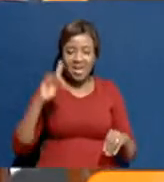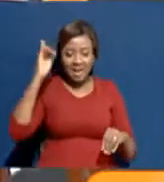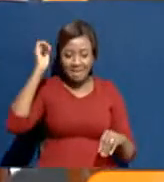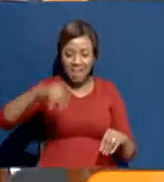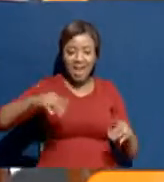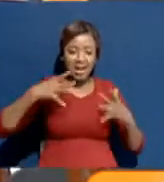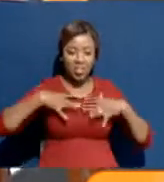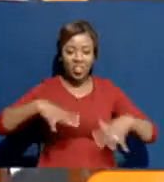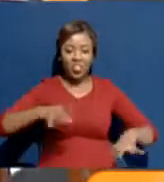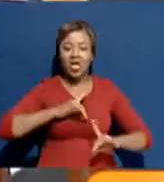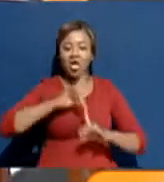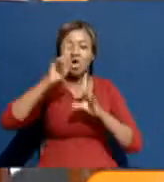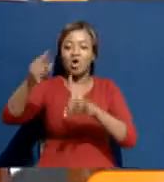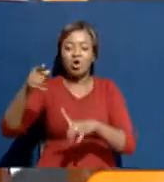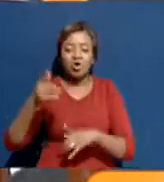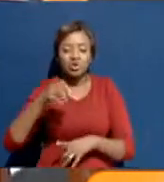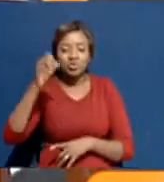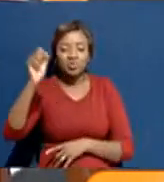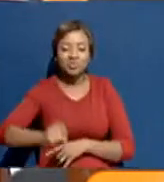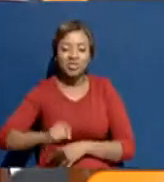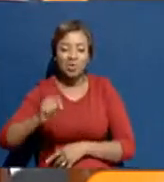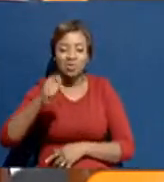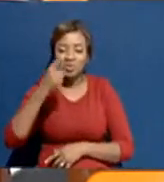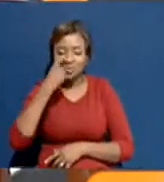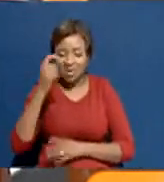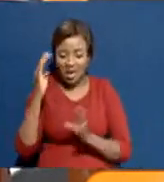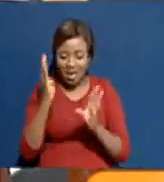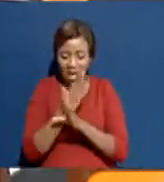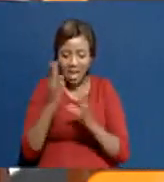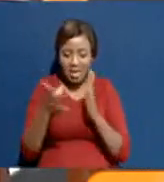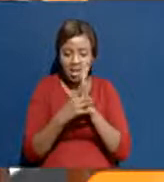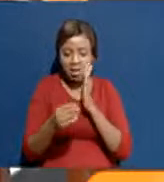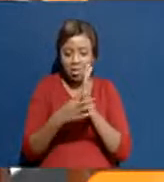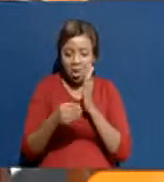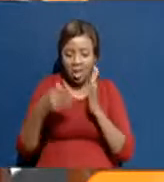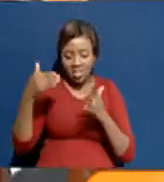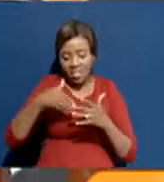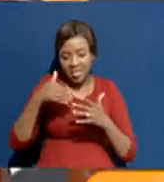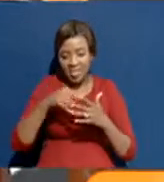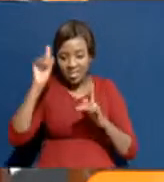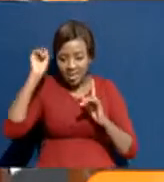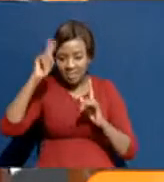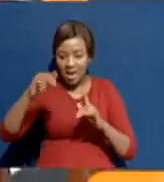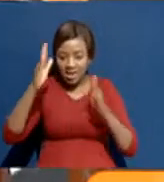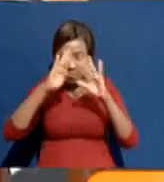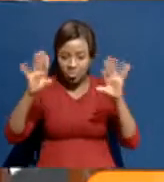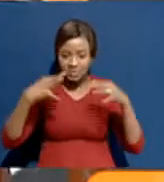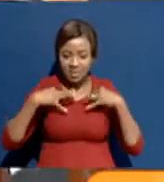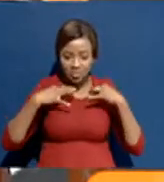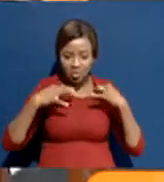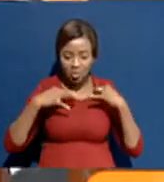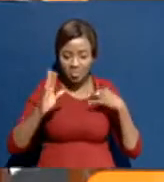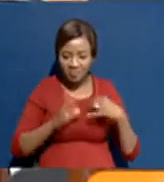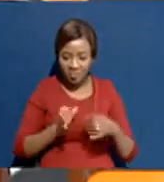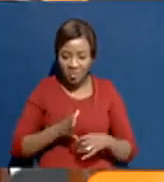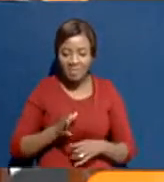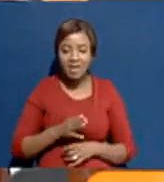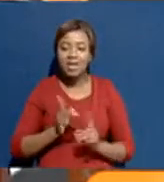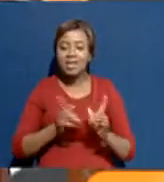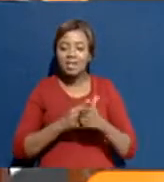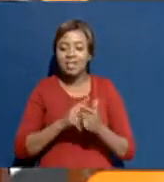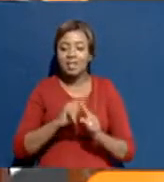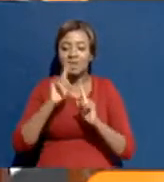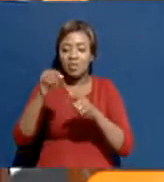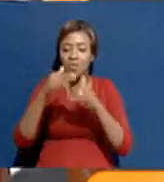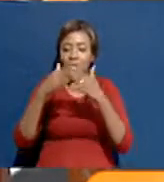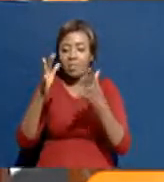hide the dollars under the buibui. I mean, that I was in Dubai trying to open an account there, put money for, I